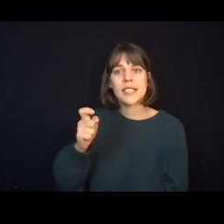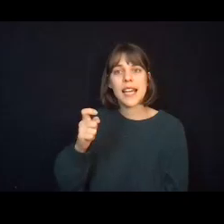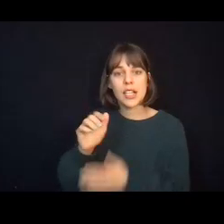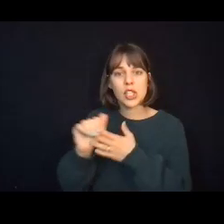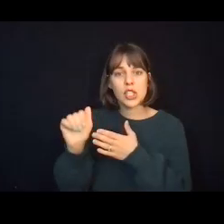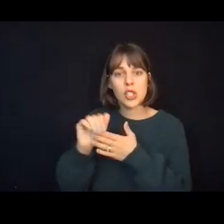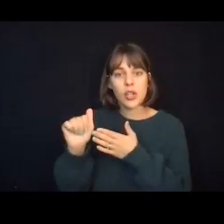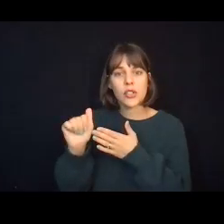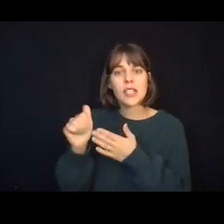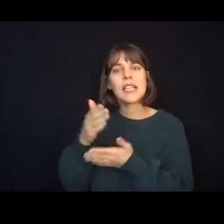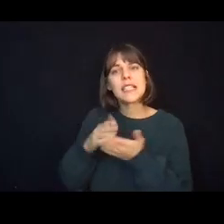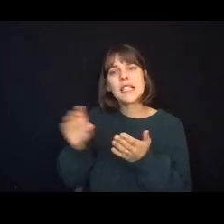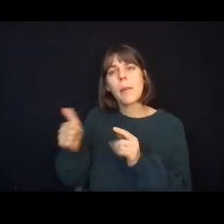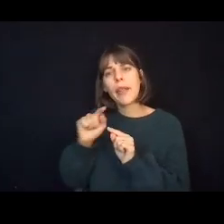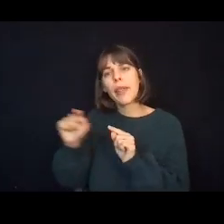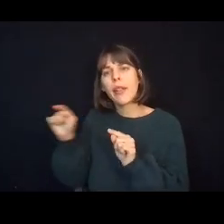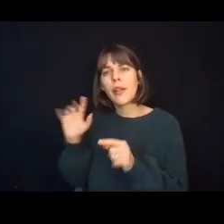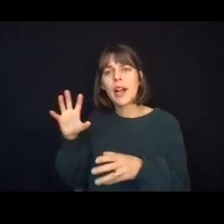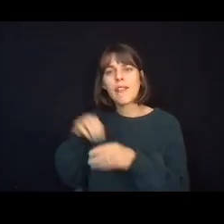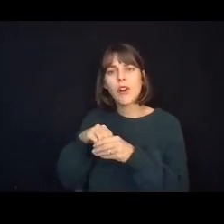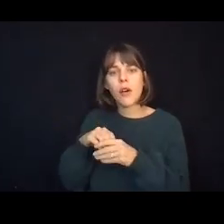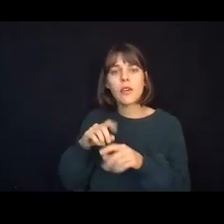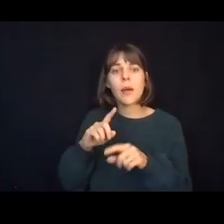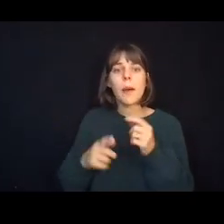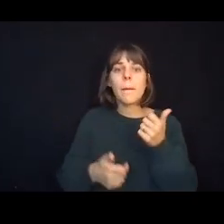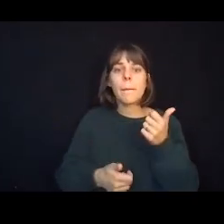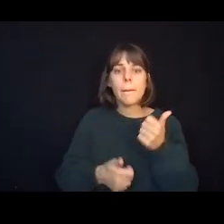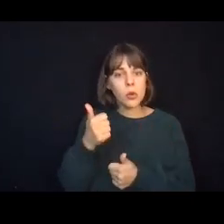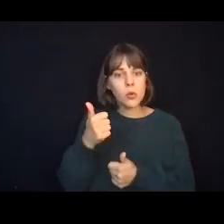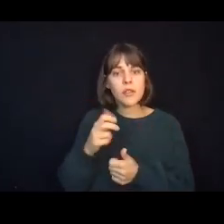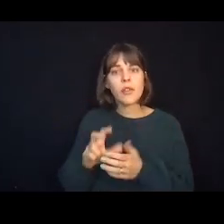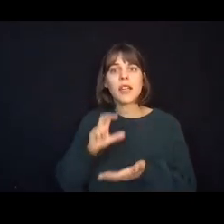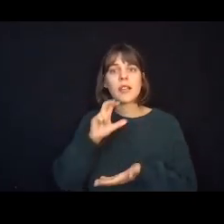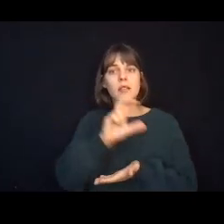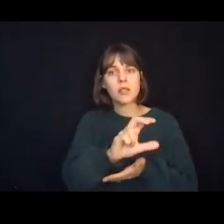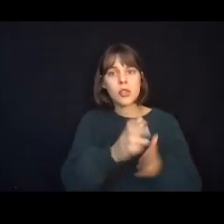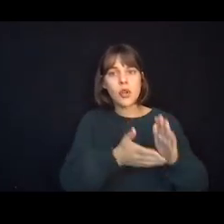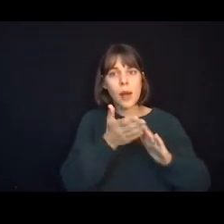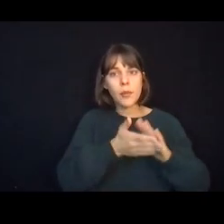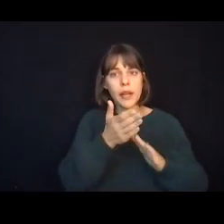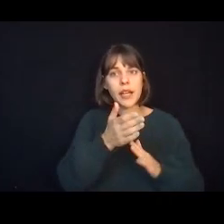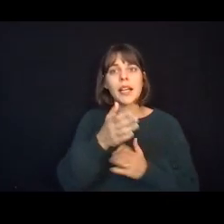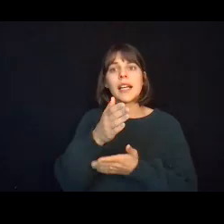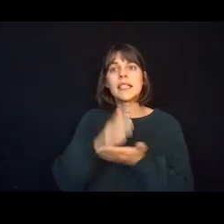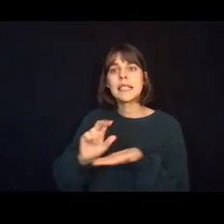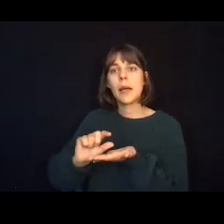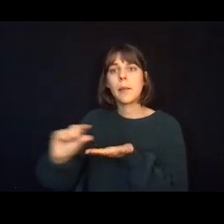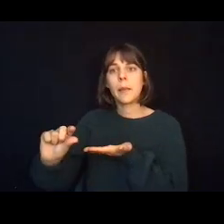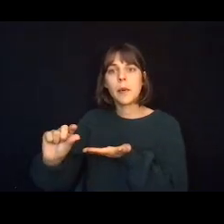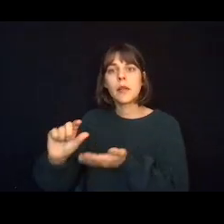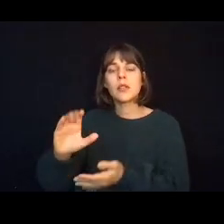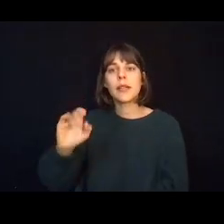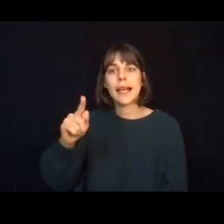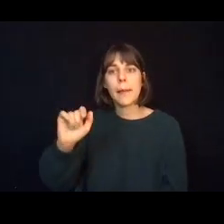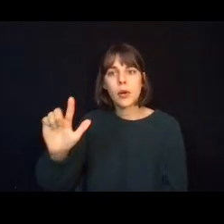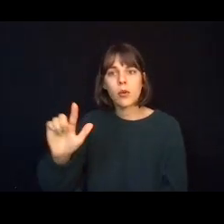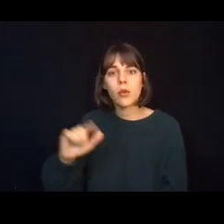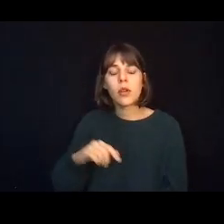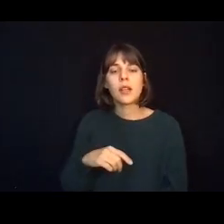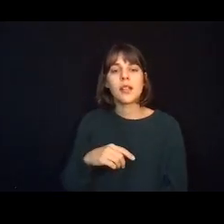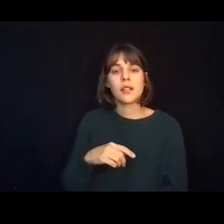into that as well. Most of it is used for operating and then for us. And then we have some for capital. So